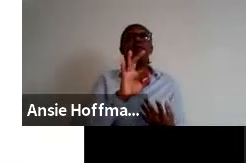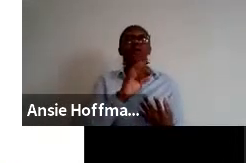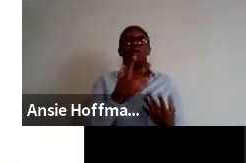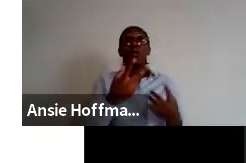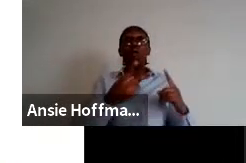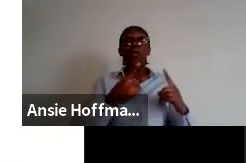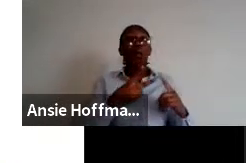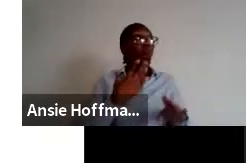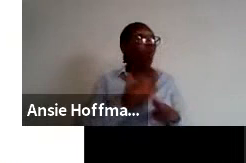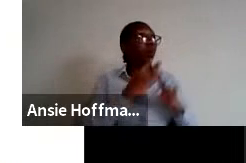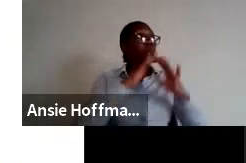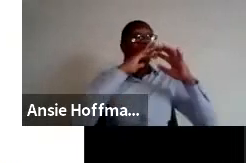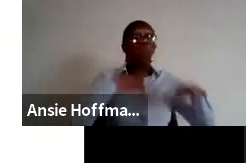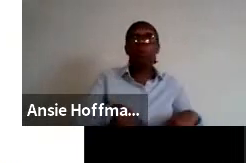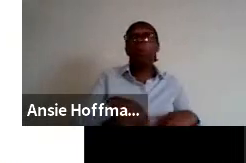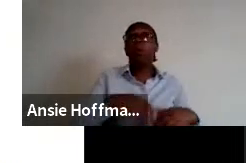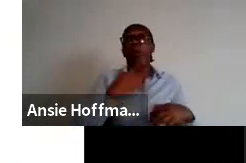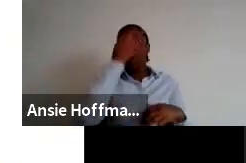overthrown